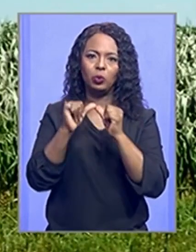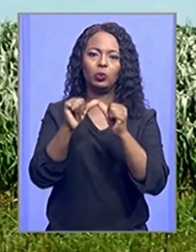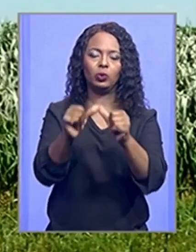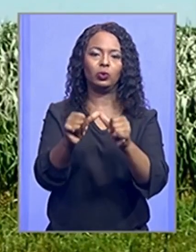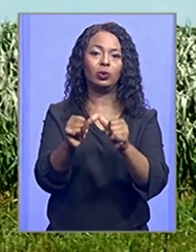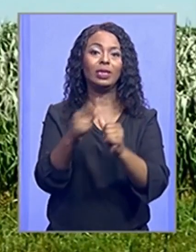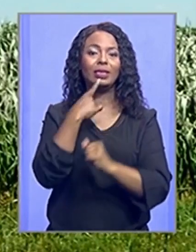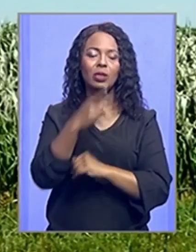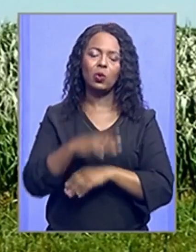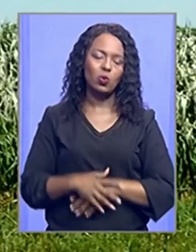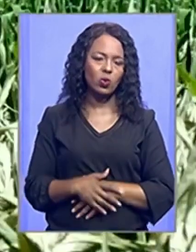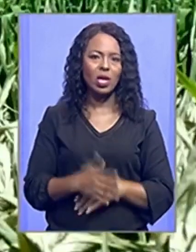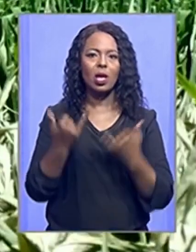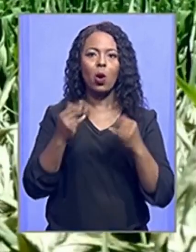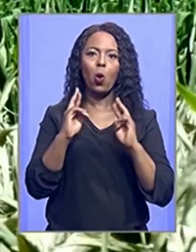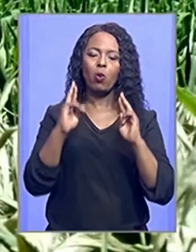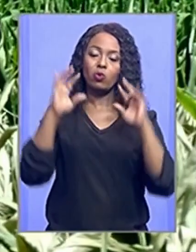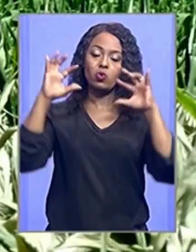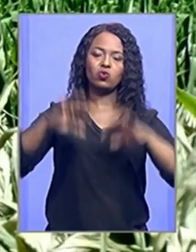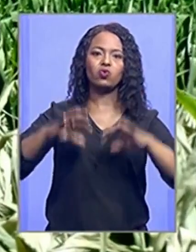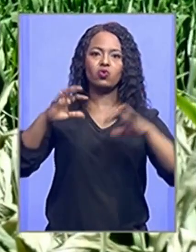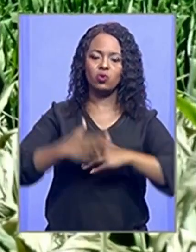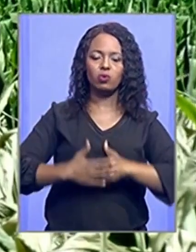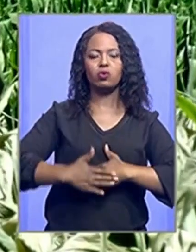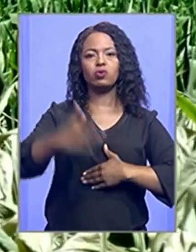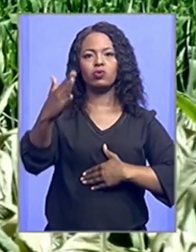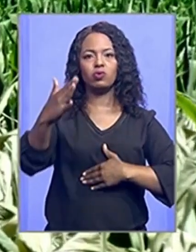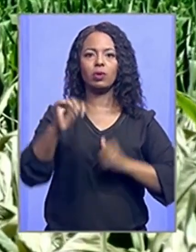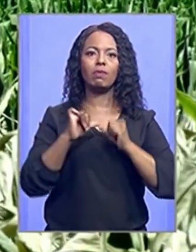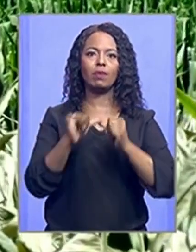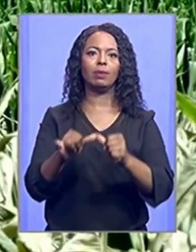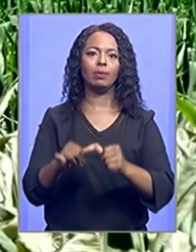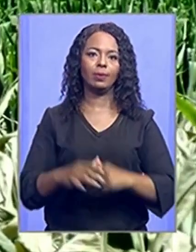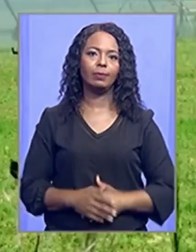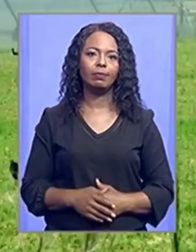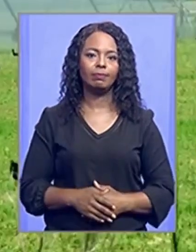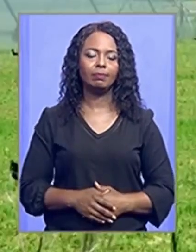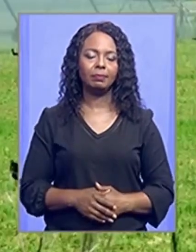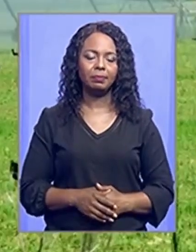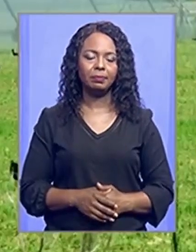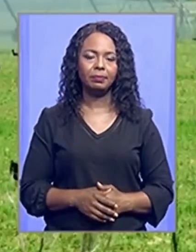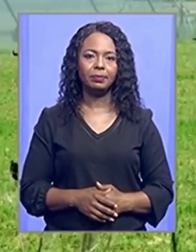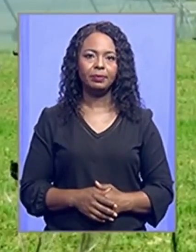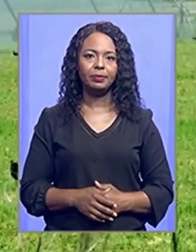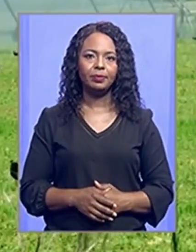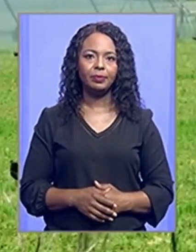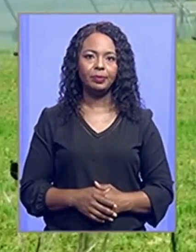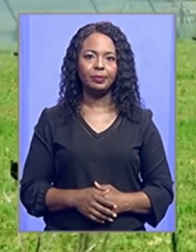rapela bonamodi ba pula. Thabiso Khadebe, Ditaba tsa SABC, Douglas, Northern Cape.